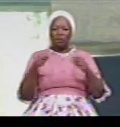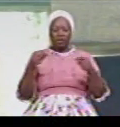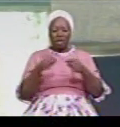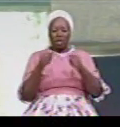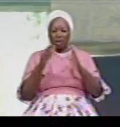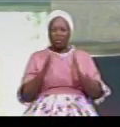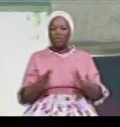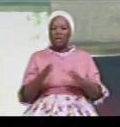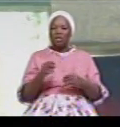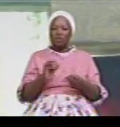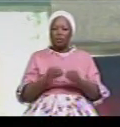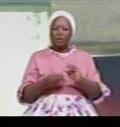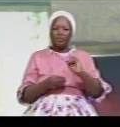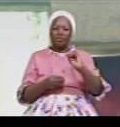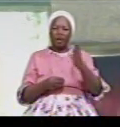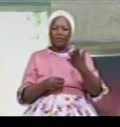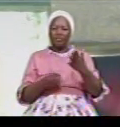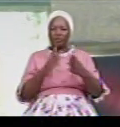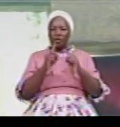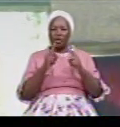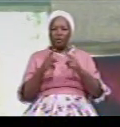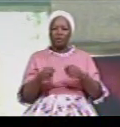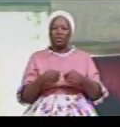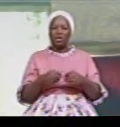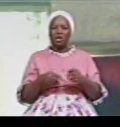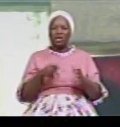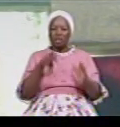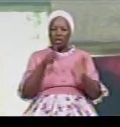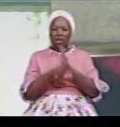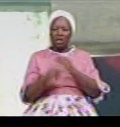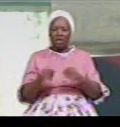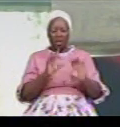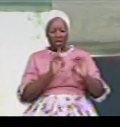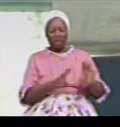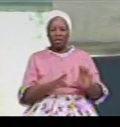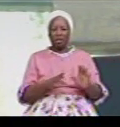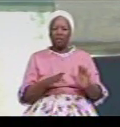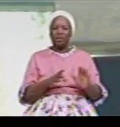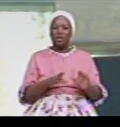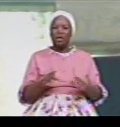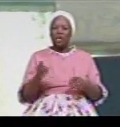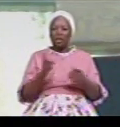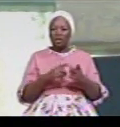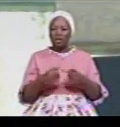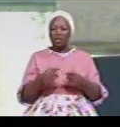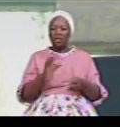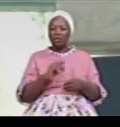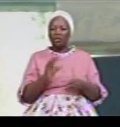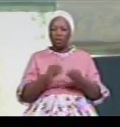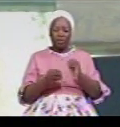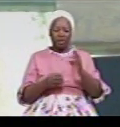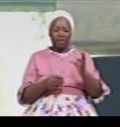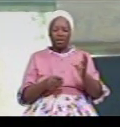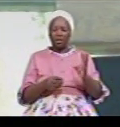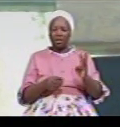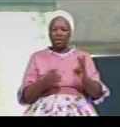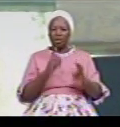Number five, he mentions killing, hatred, murder. Number six, he mentions lust, evil